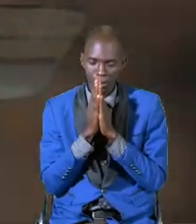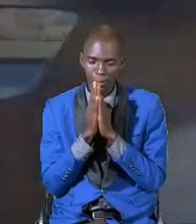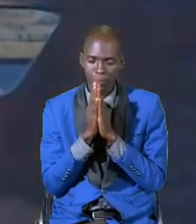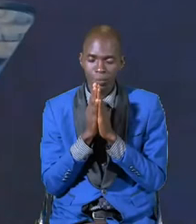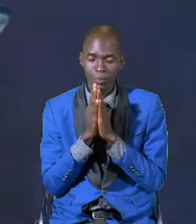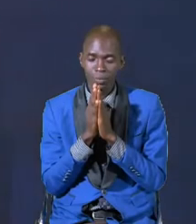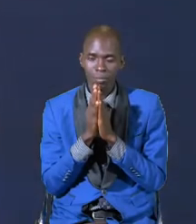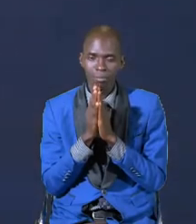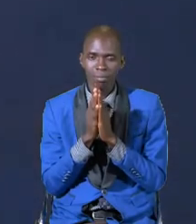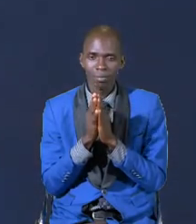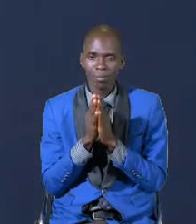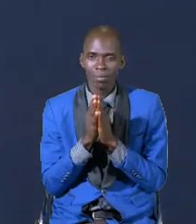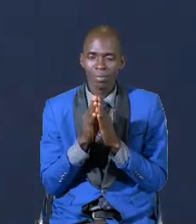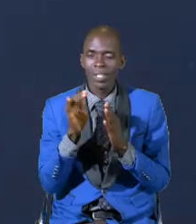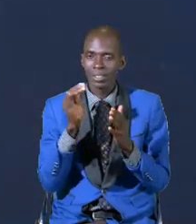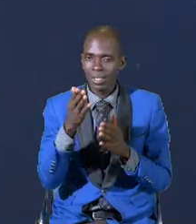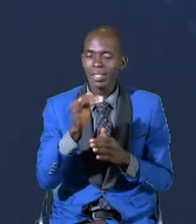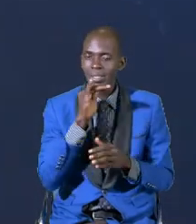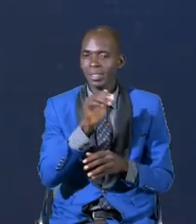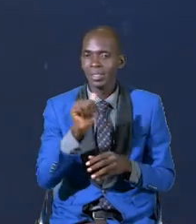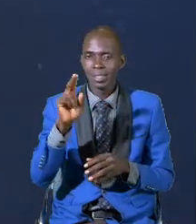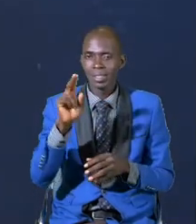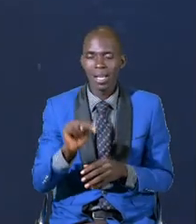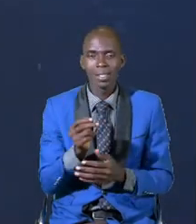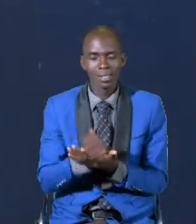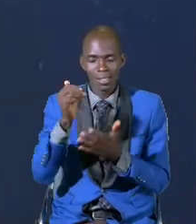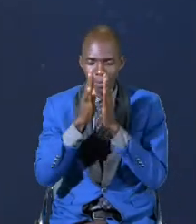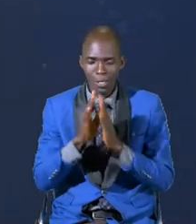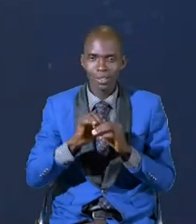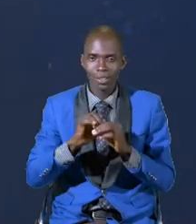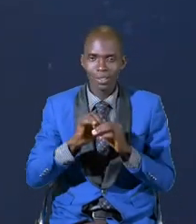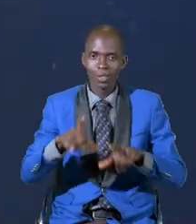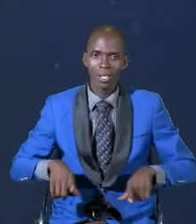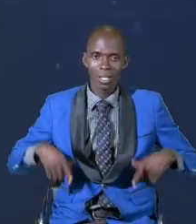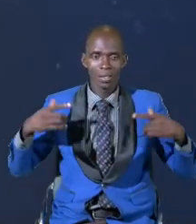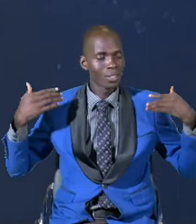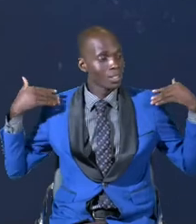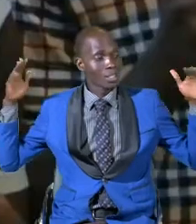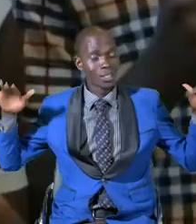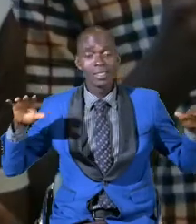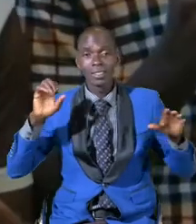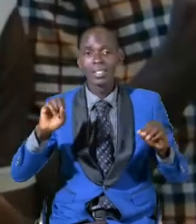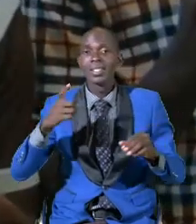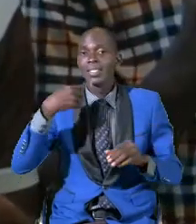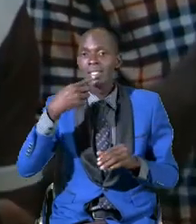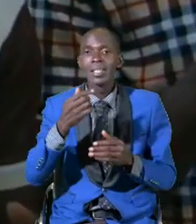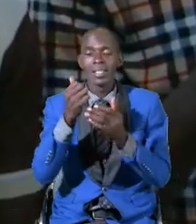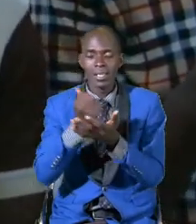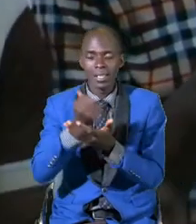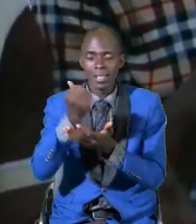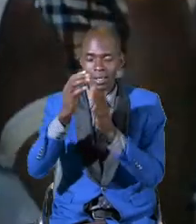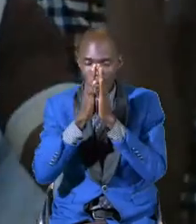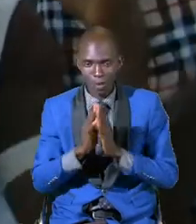That's an amen in your life. Yeah. Angels say amen on your